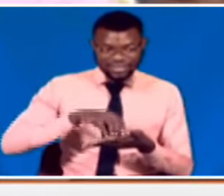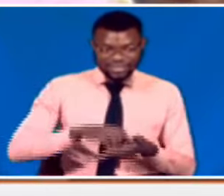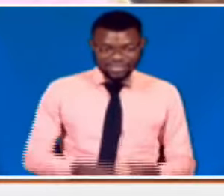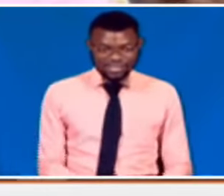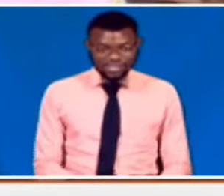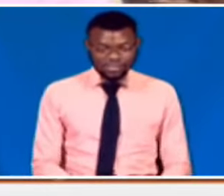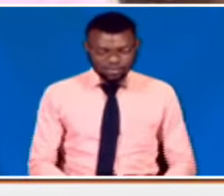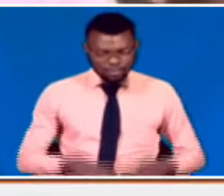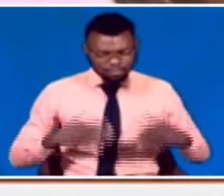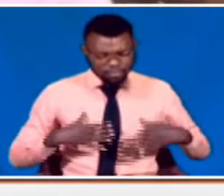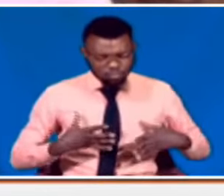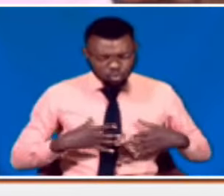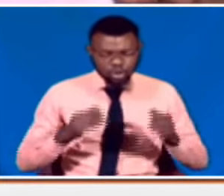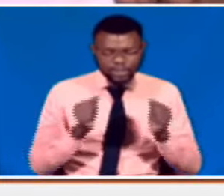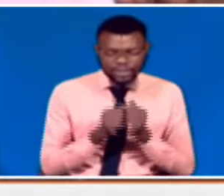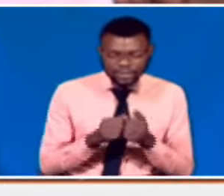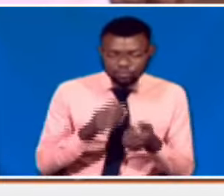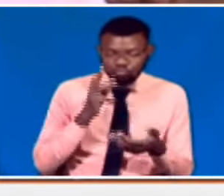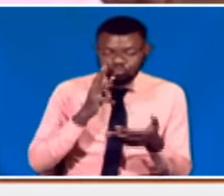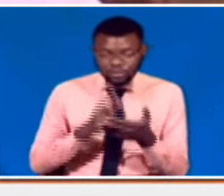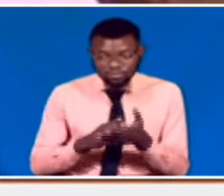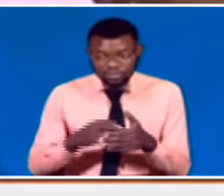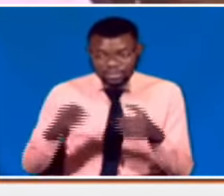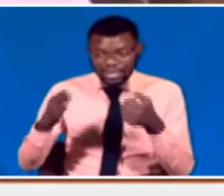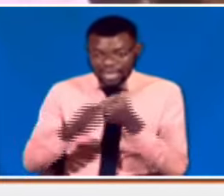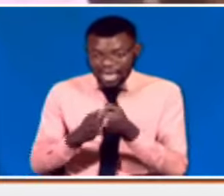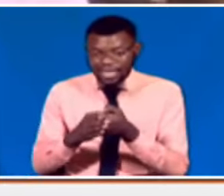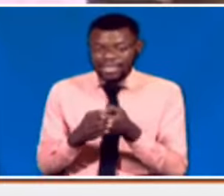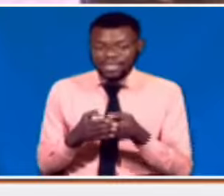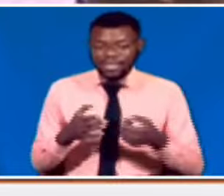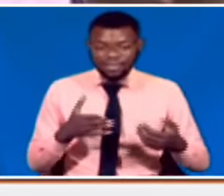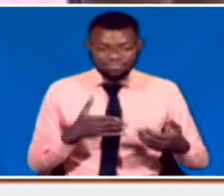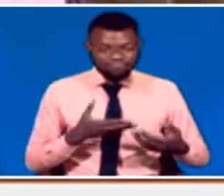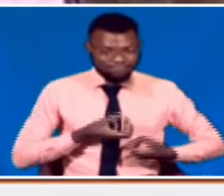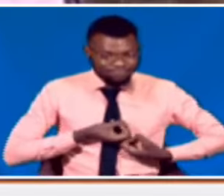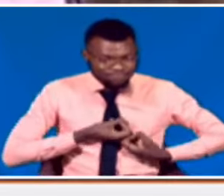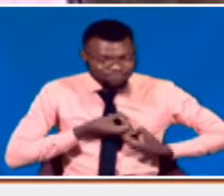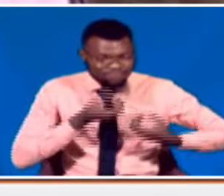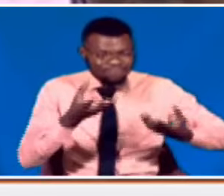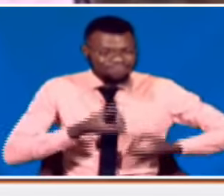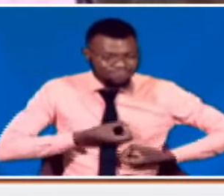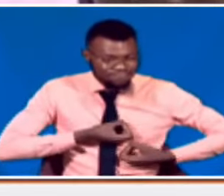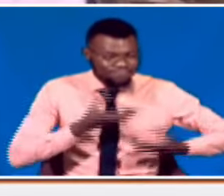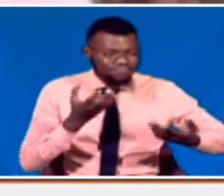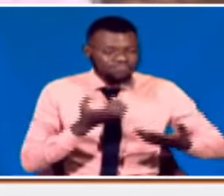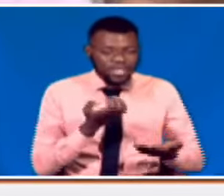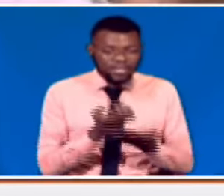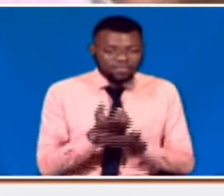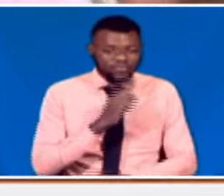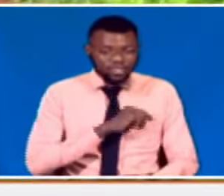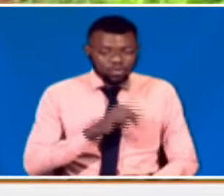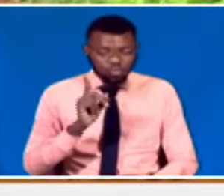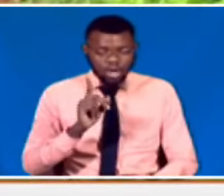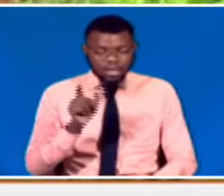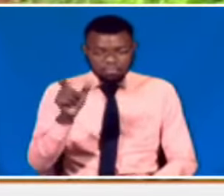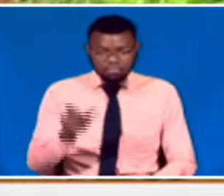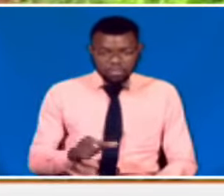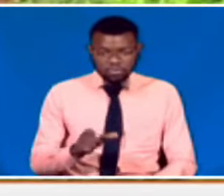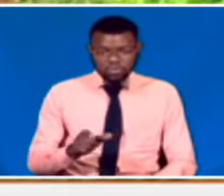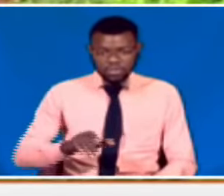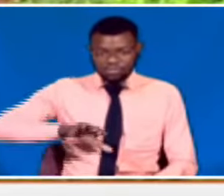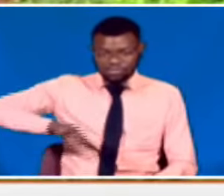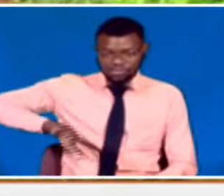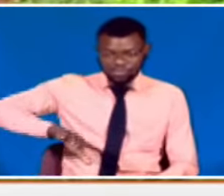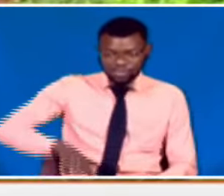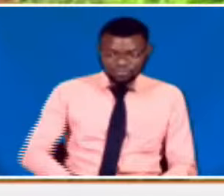10 witnesses. Mm-hmm. 9 of them have already given evidence. We have one witness remaining. The